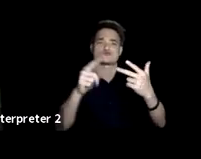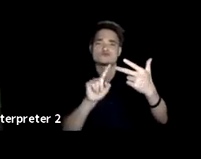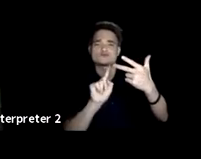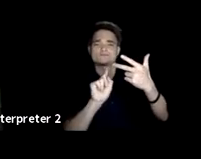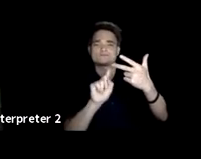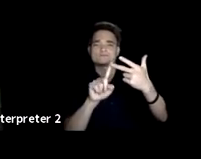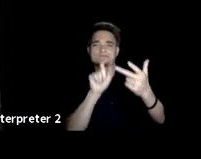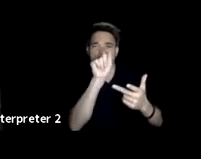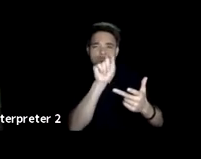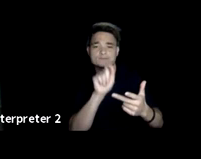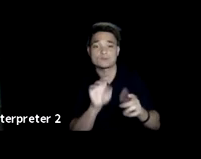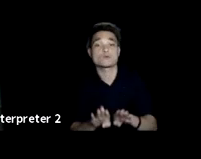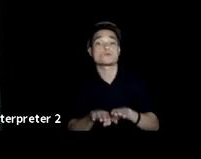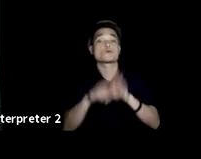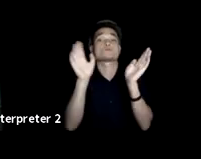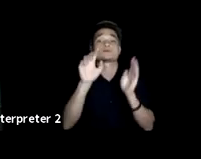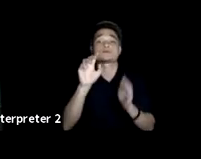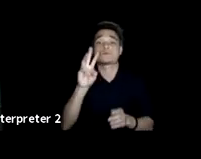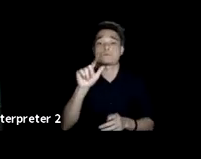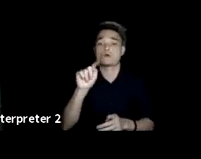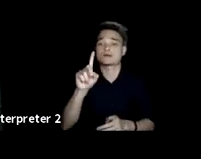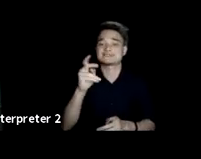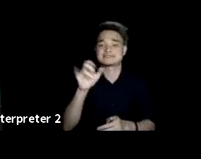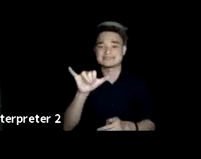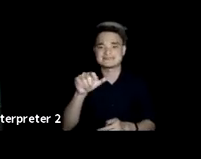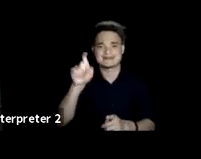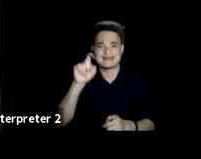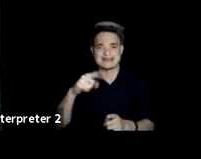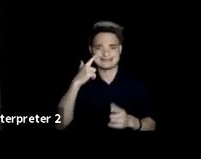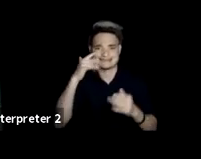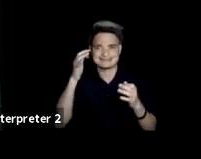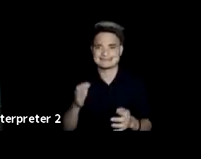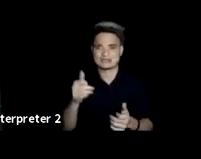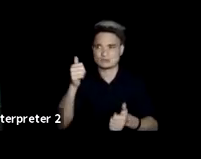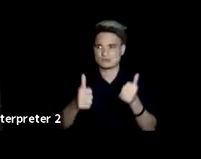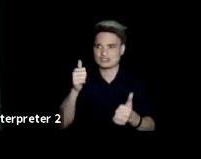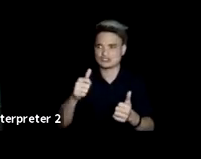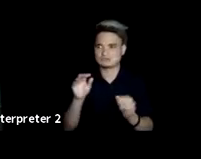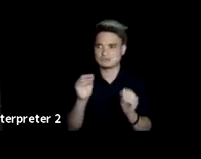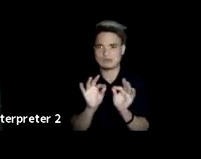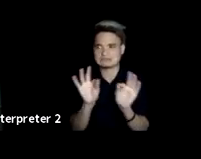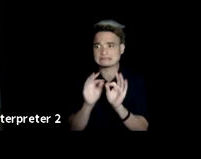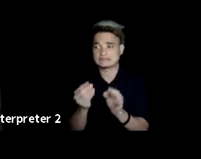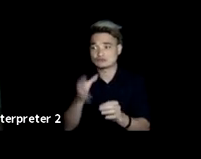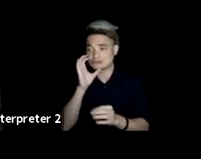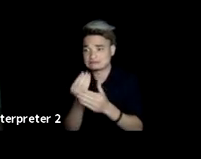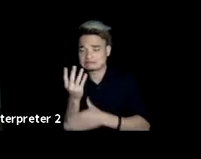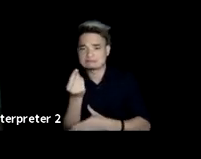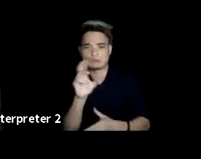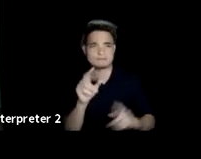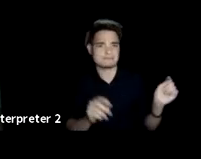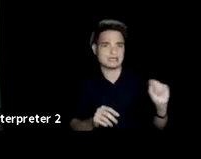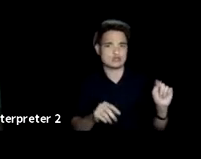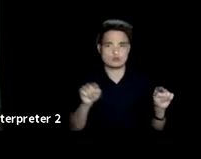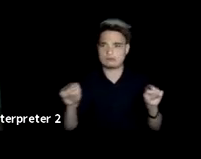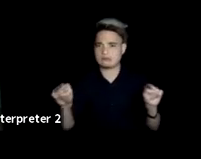Disney had to choose between having drinking fountains or bathrooms. He opened it Disneyland way too soon, so